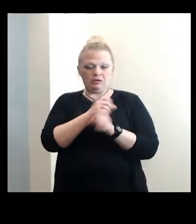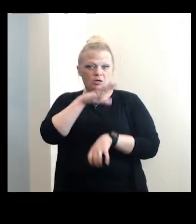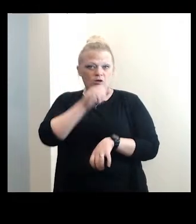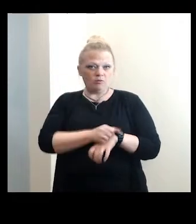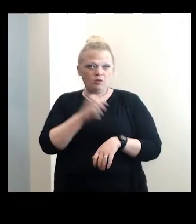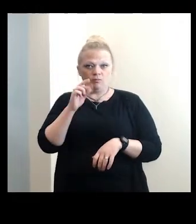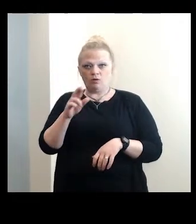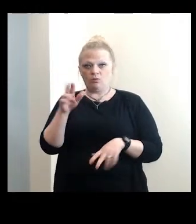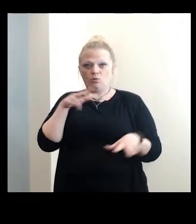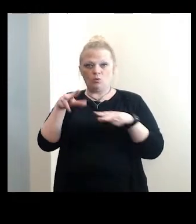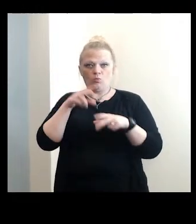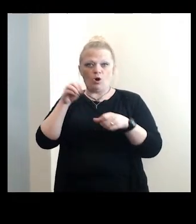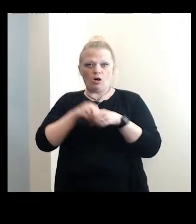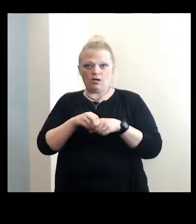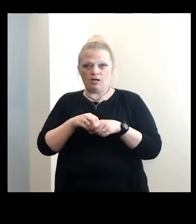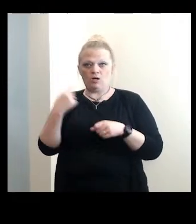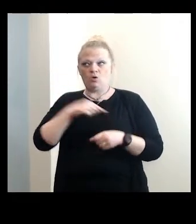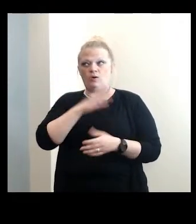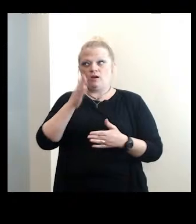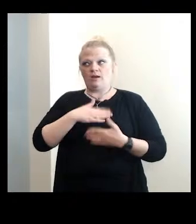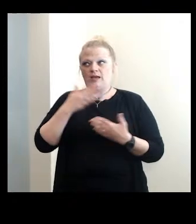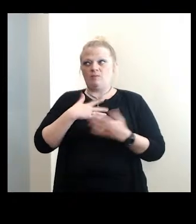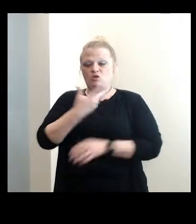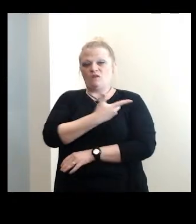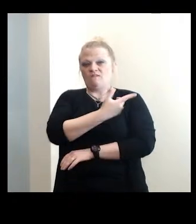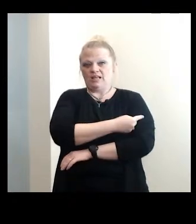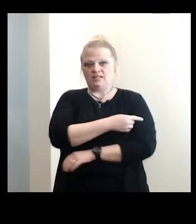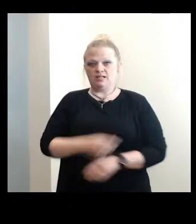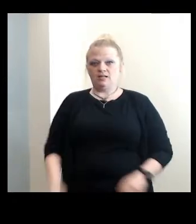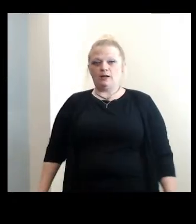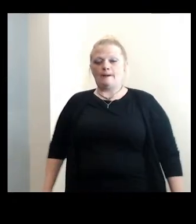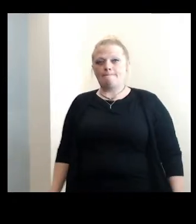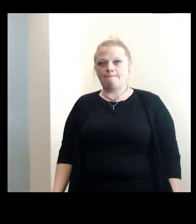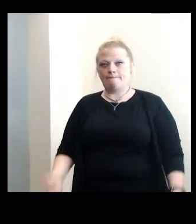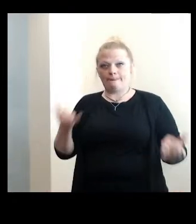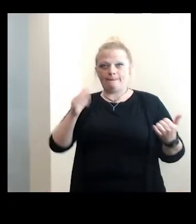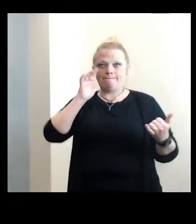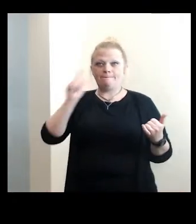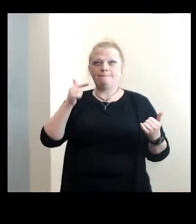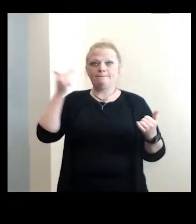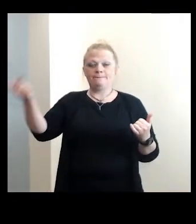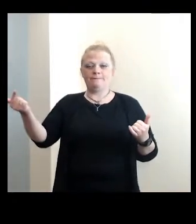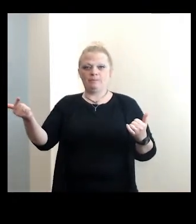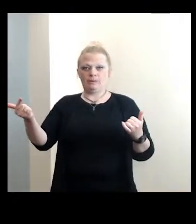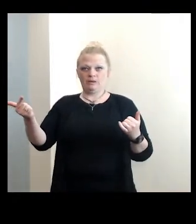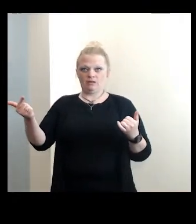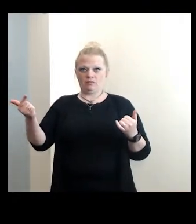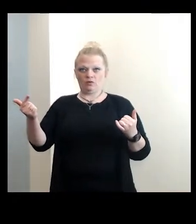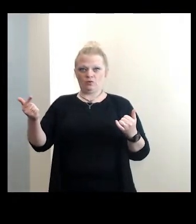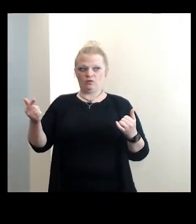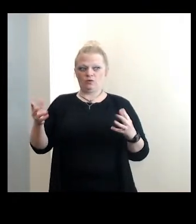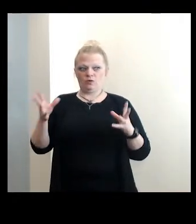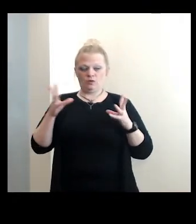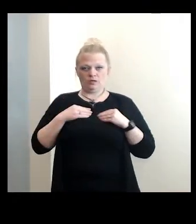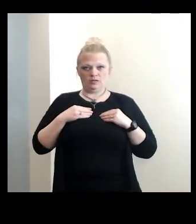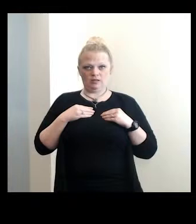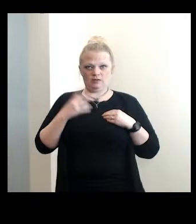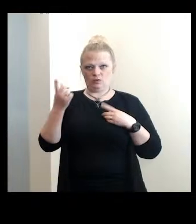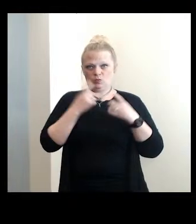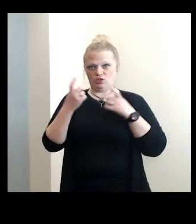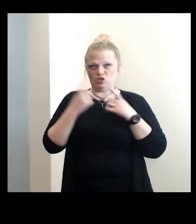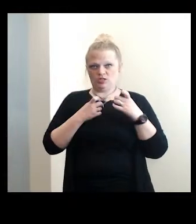appointment or just walk in. We are happy to vaccinate you. So I'm going to turn it over to the county executive to entertain